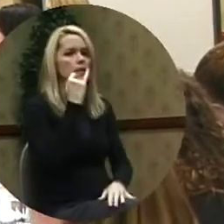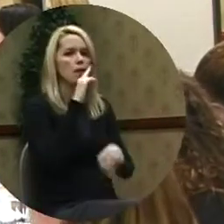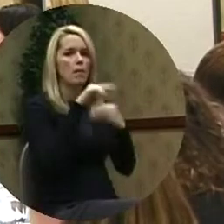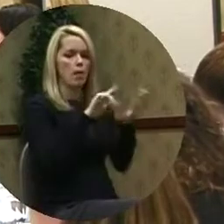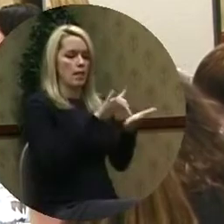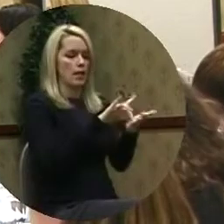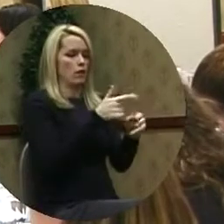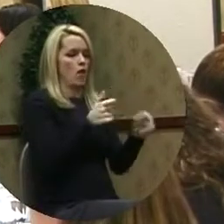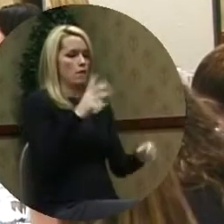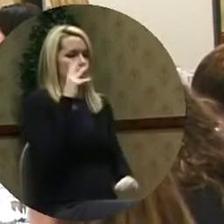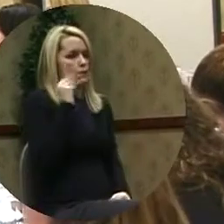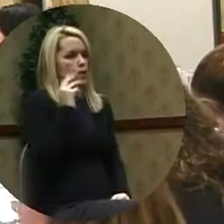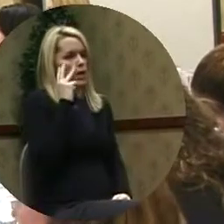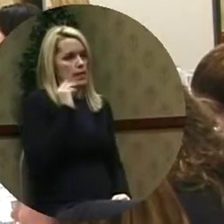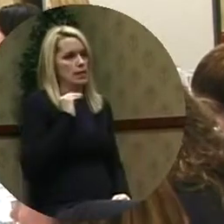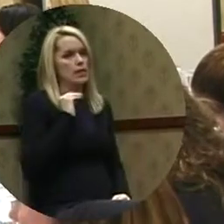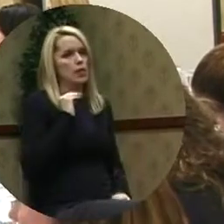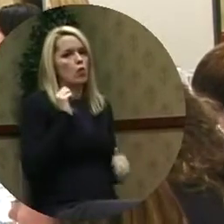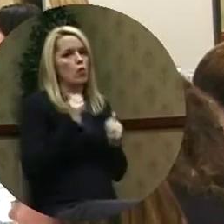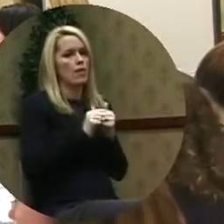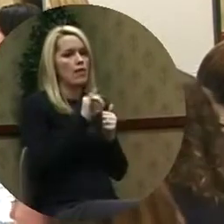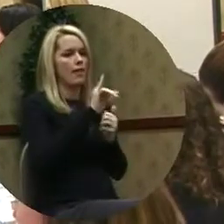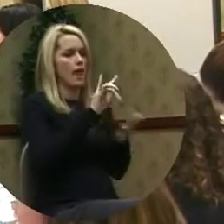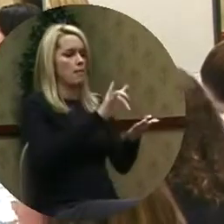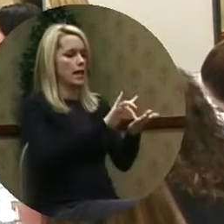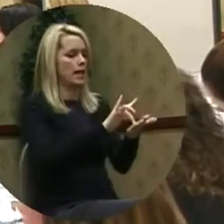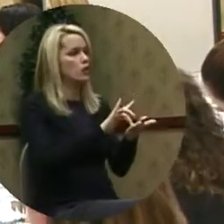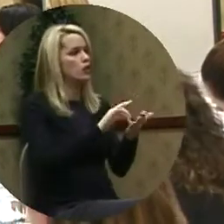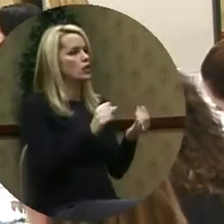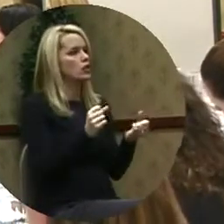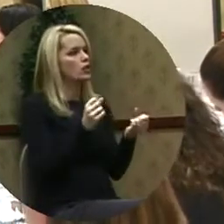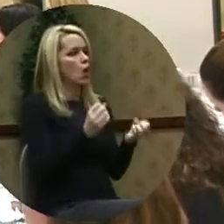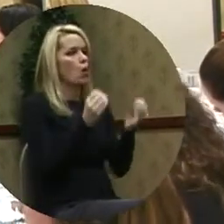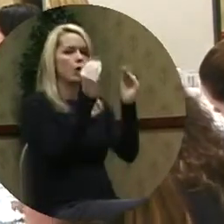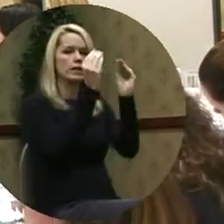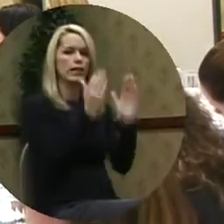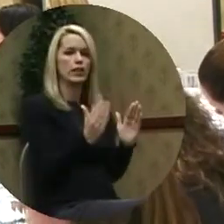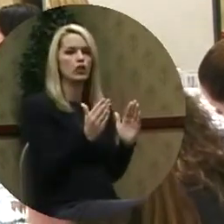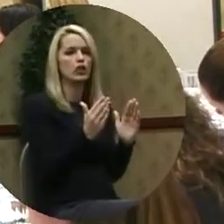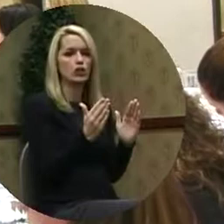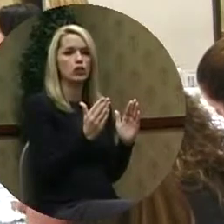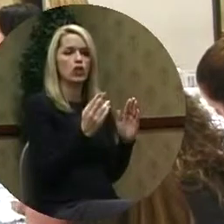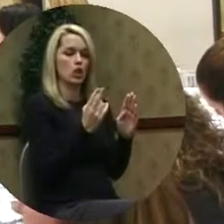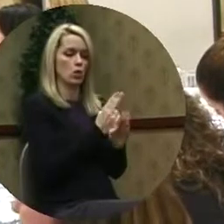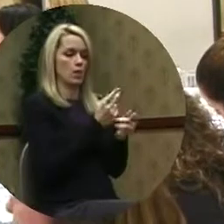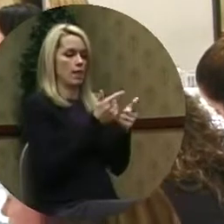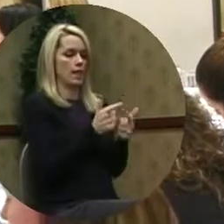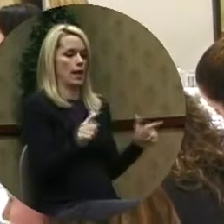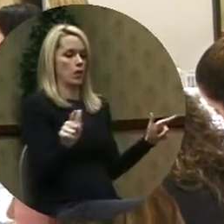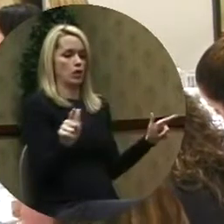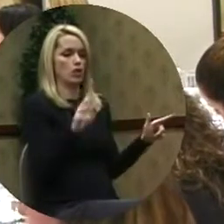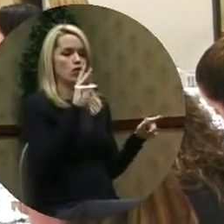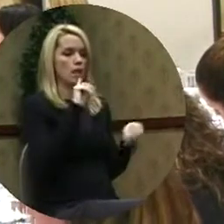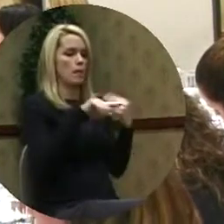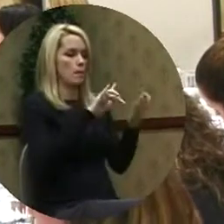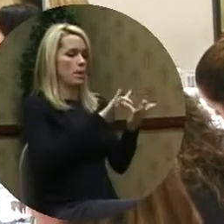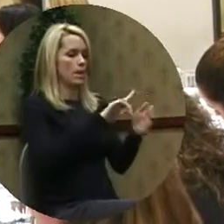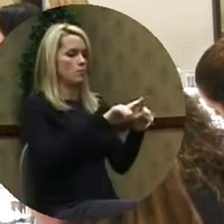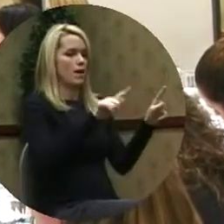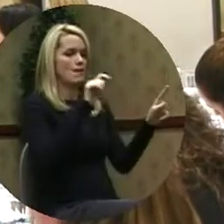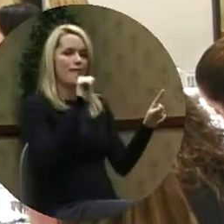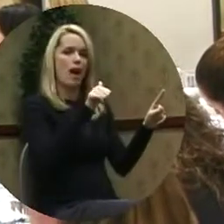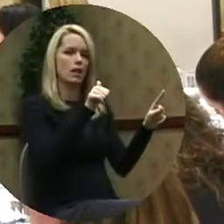medication from their experiences with that medication. Mm-hmm. And so they start taking on the ability to use the language about medication, which they're not really trained to